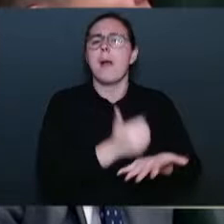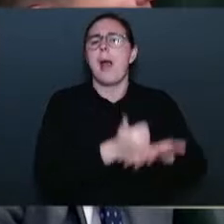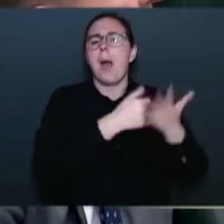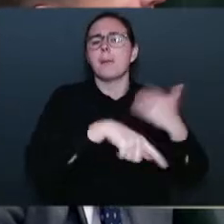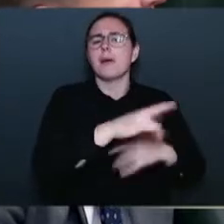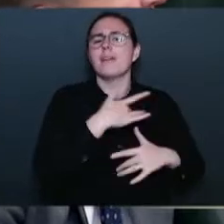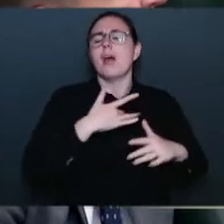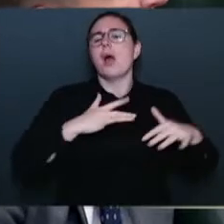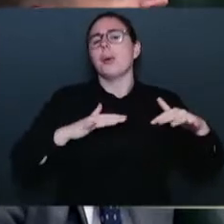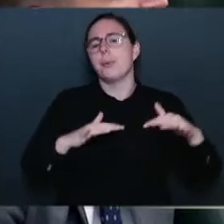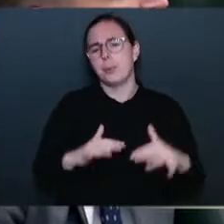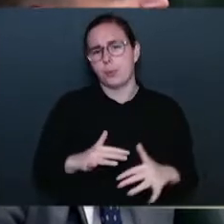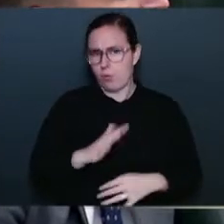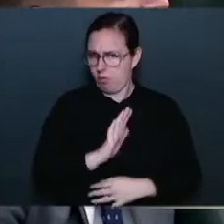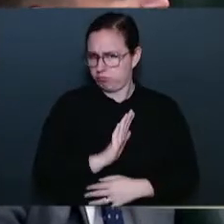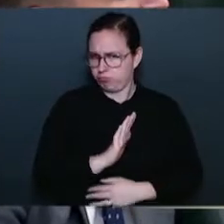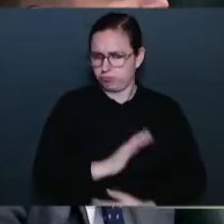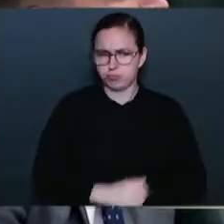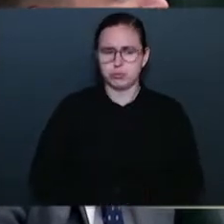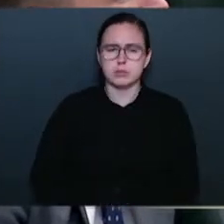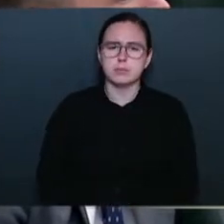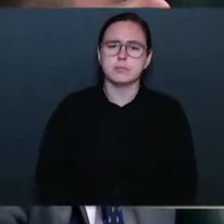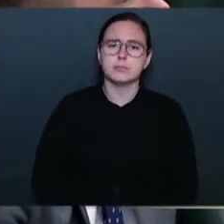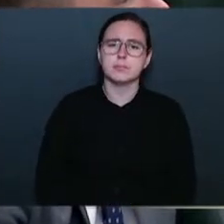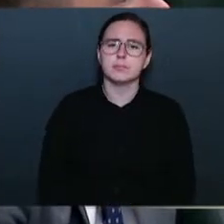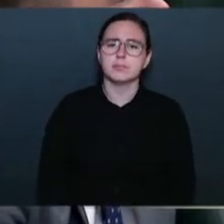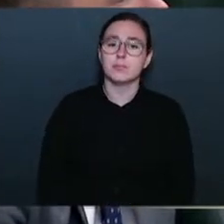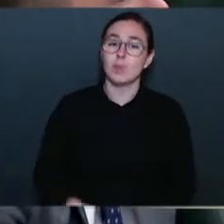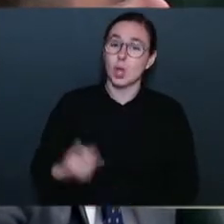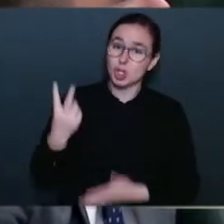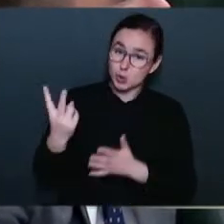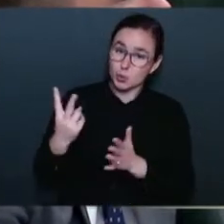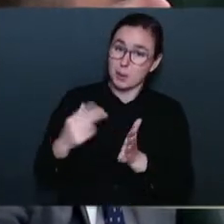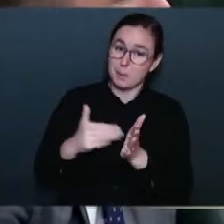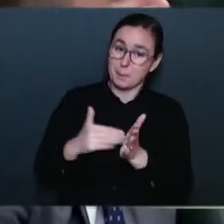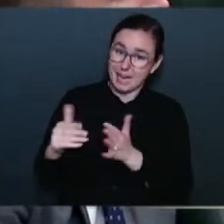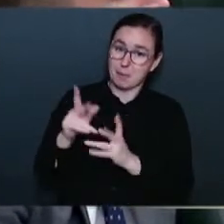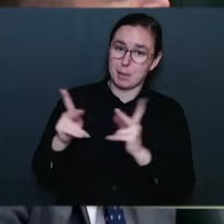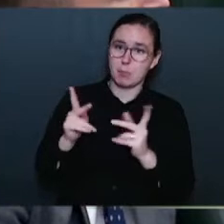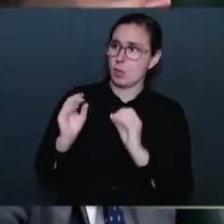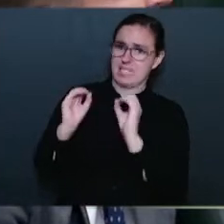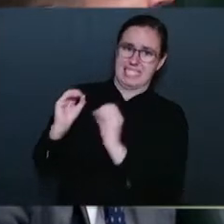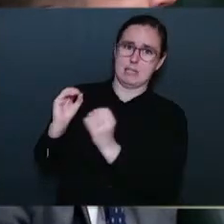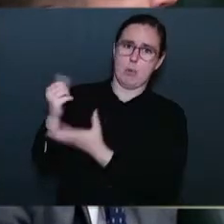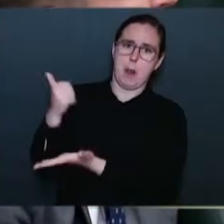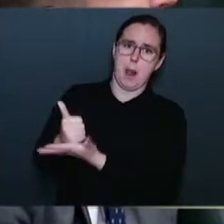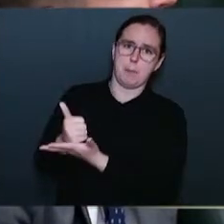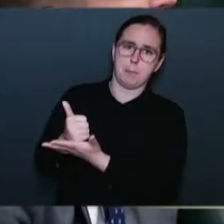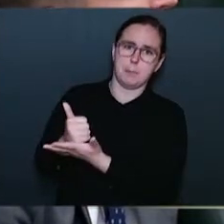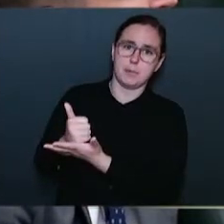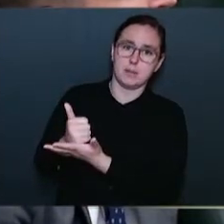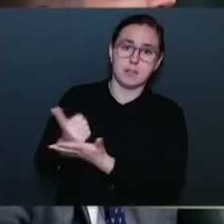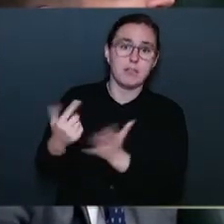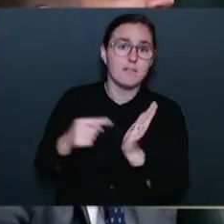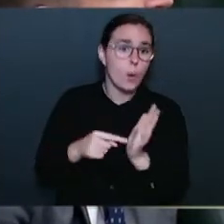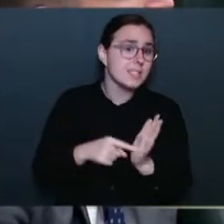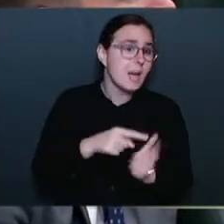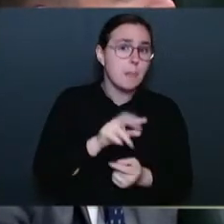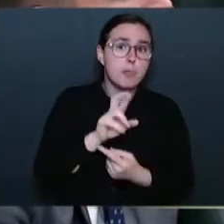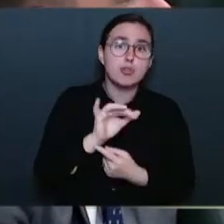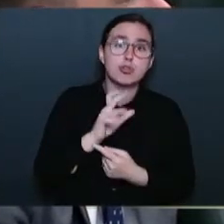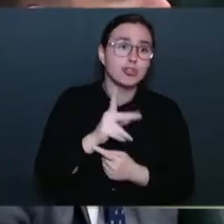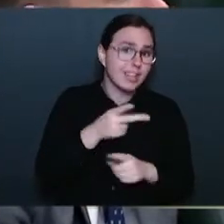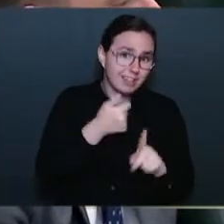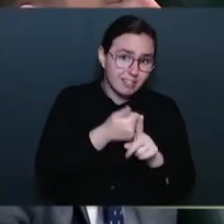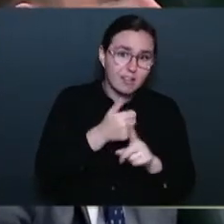how about Rick Mr Speaker Rick's in his 40s he doesn't have kids he doesn't drive he works hard just to pay his rent buy a bus pass and